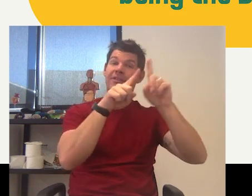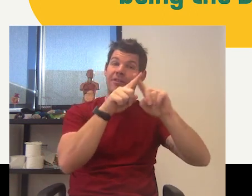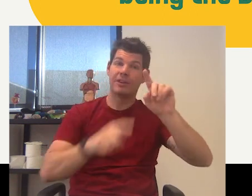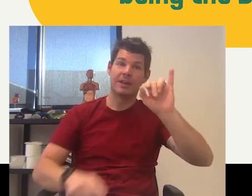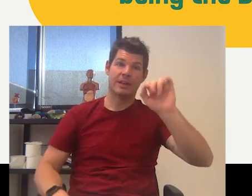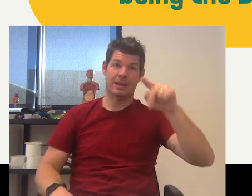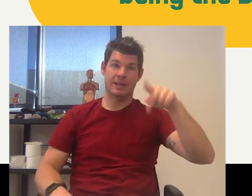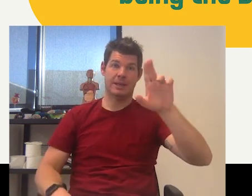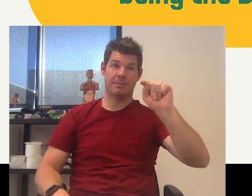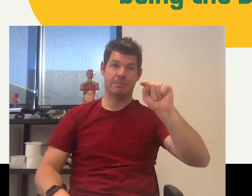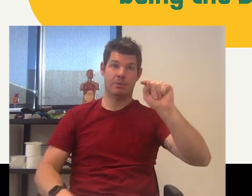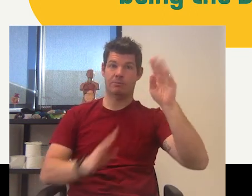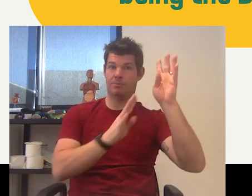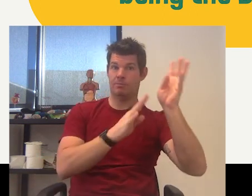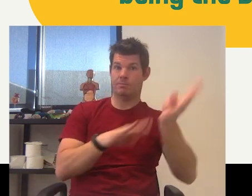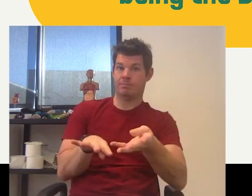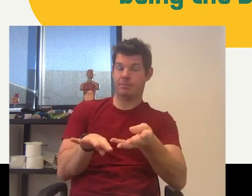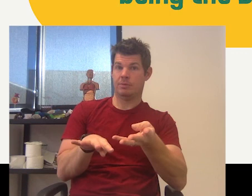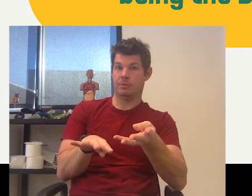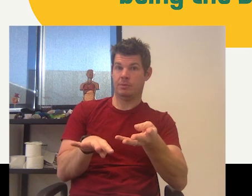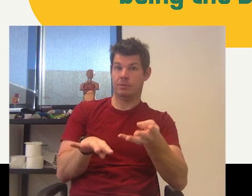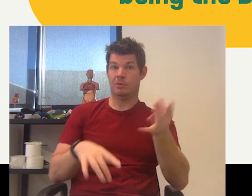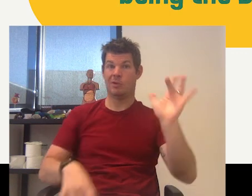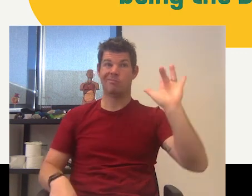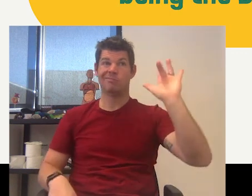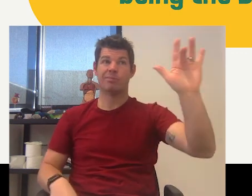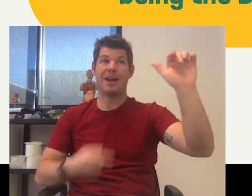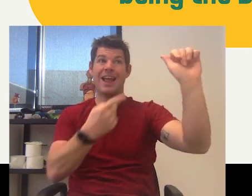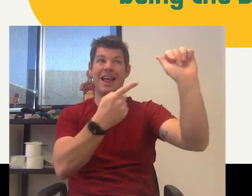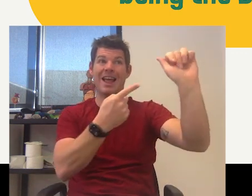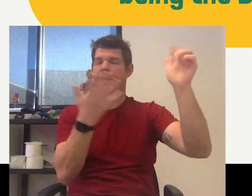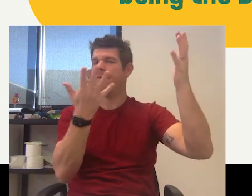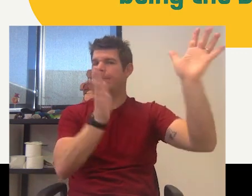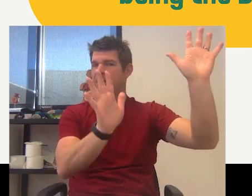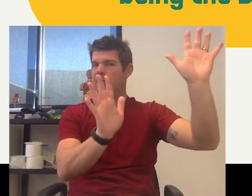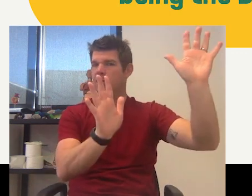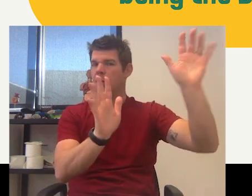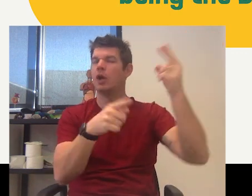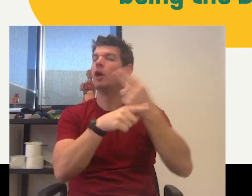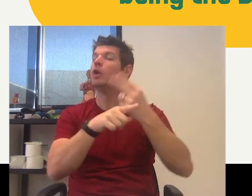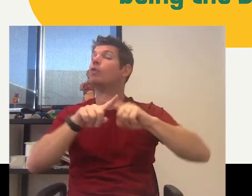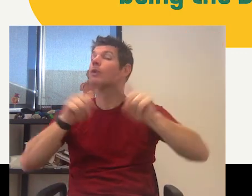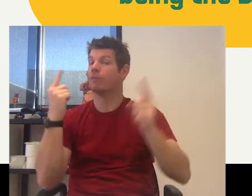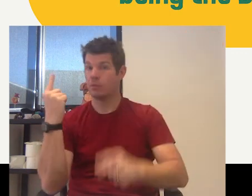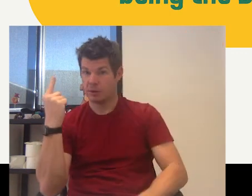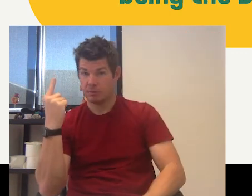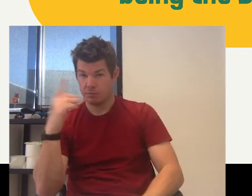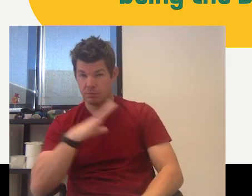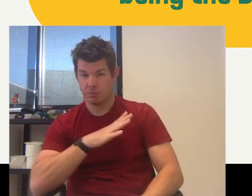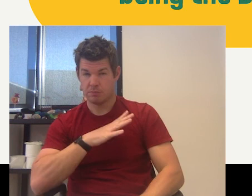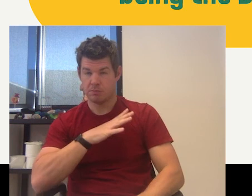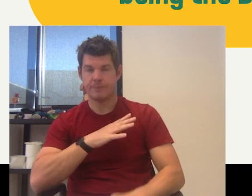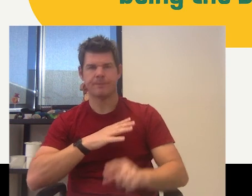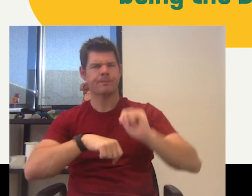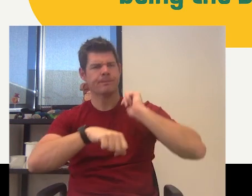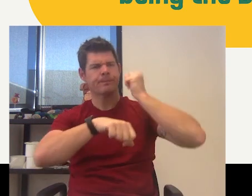the A button press input. Let's choose a different input. And then let's figure out how